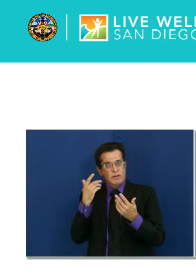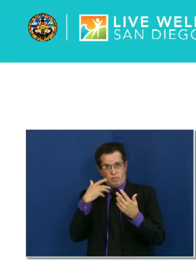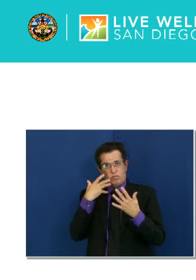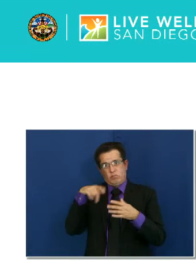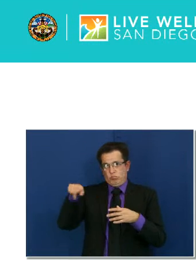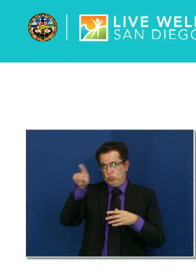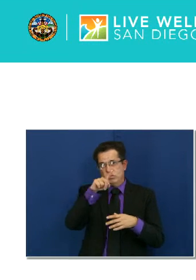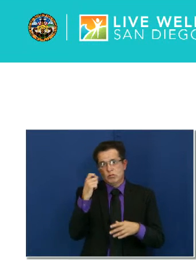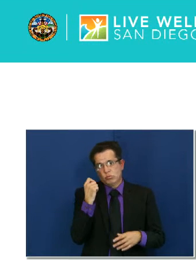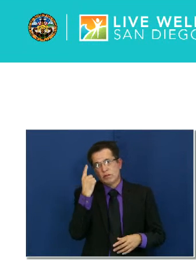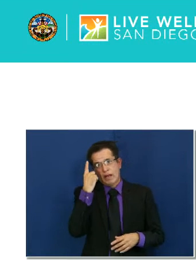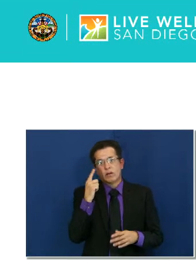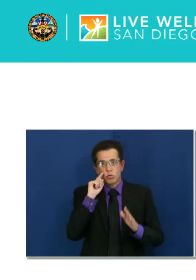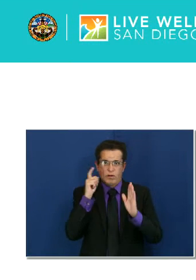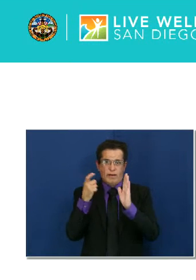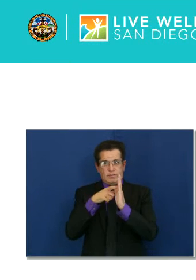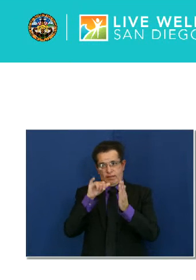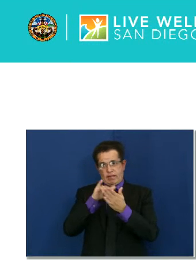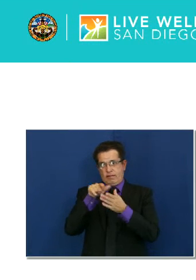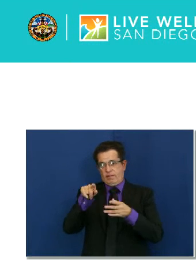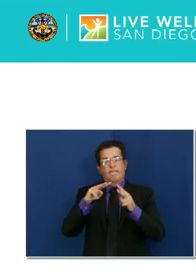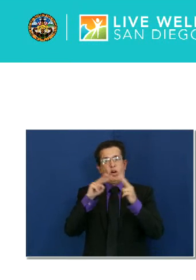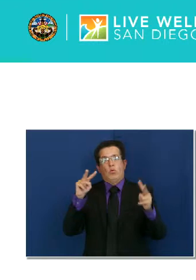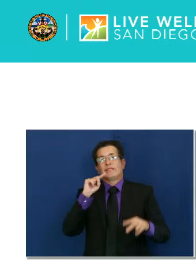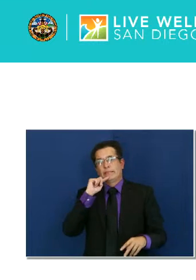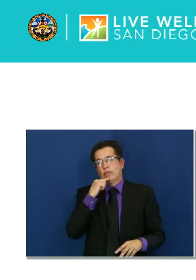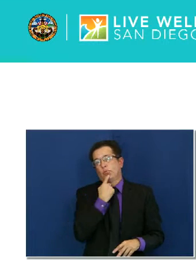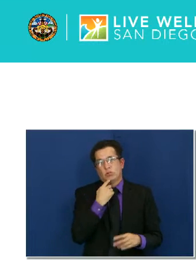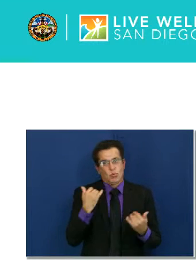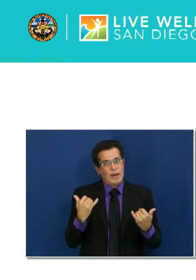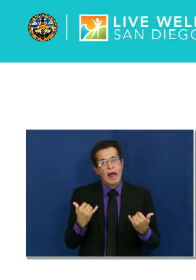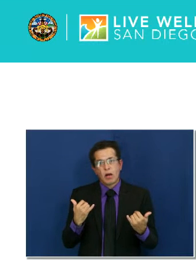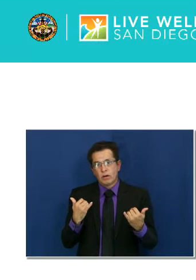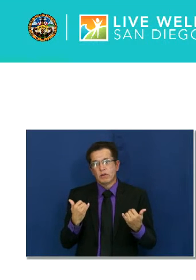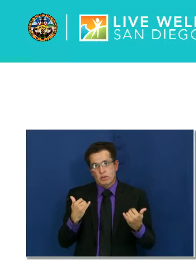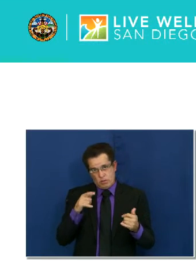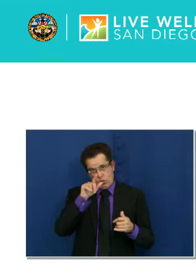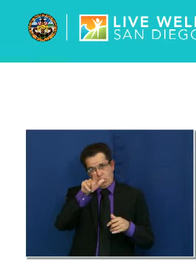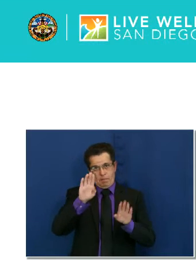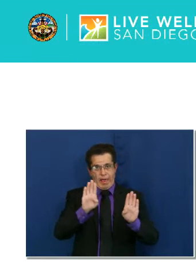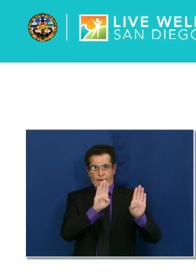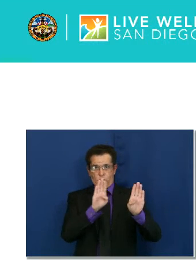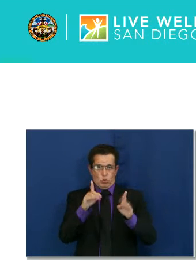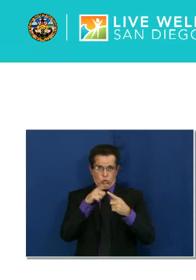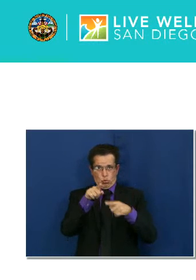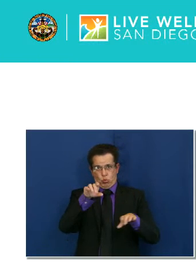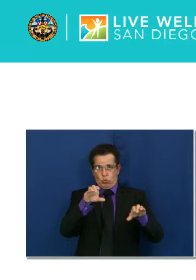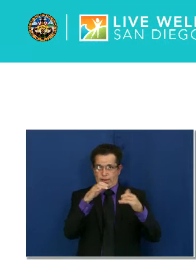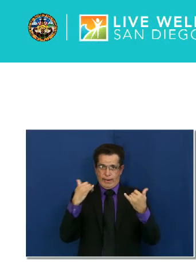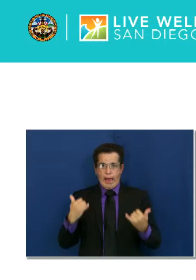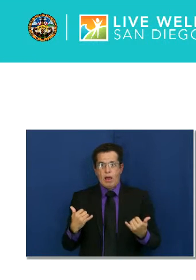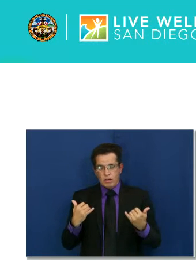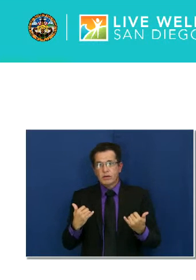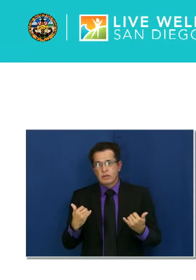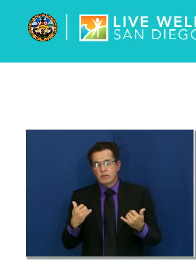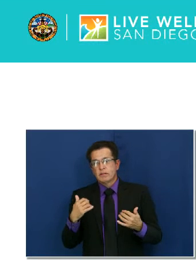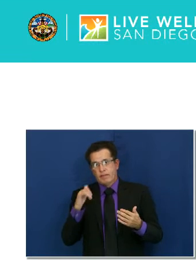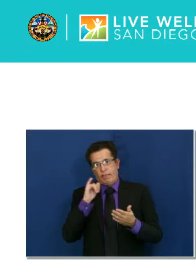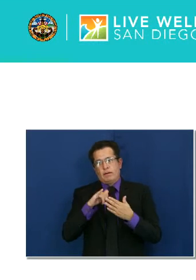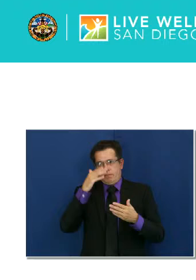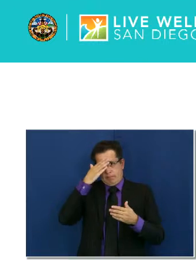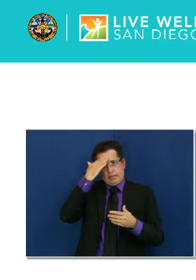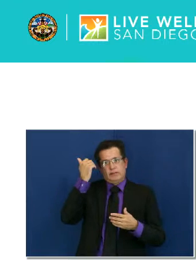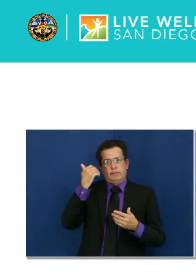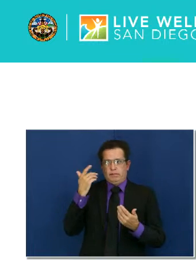and recognize that this is really serious. So the actions that are being taken is because